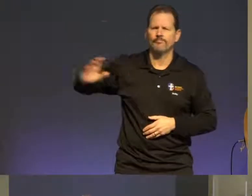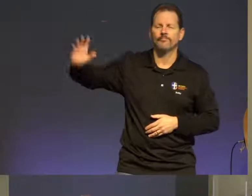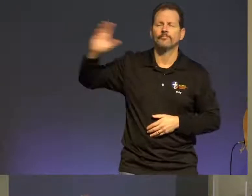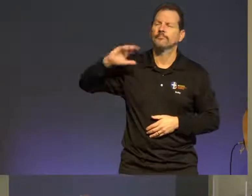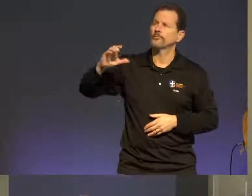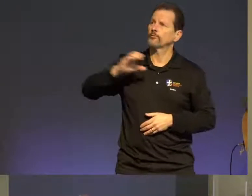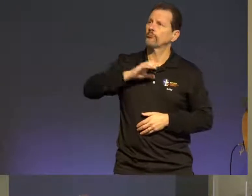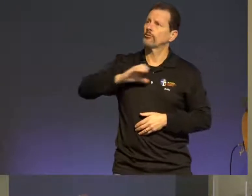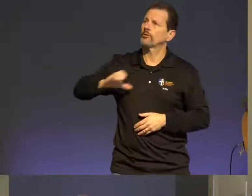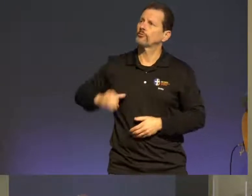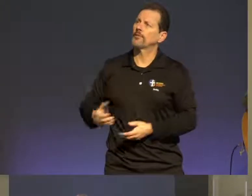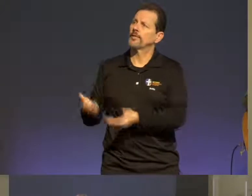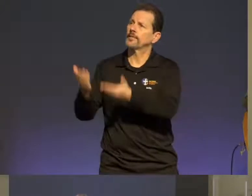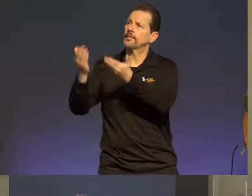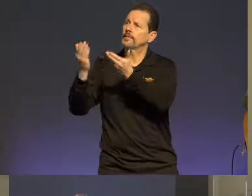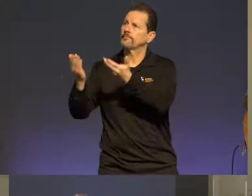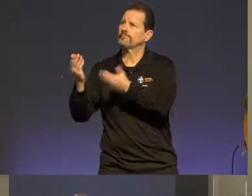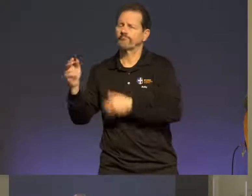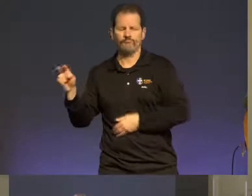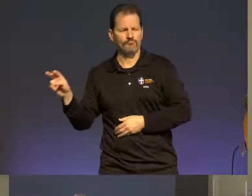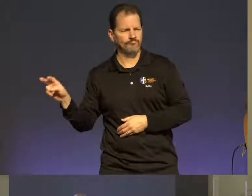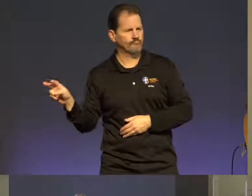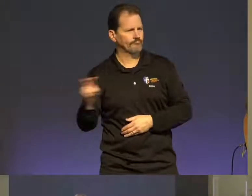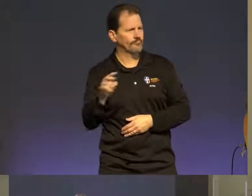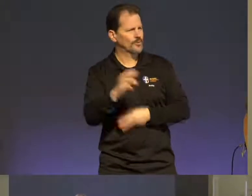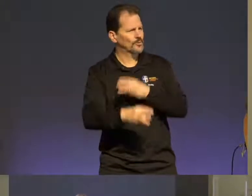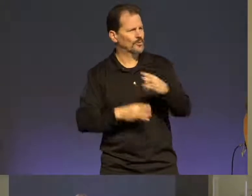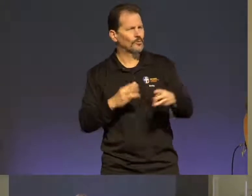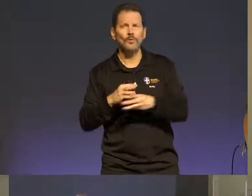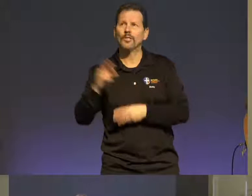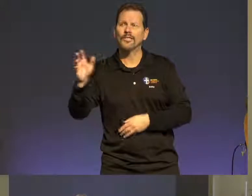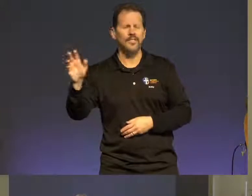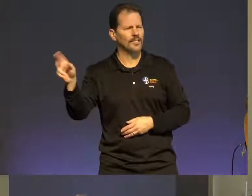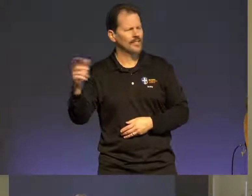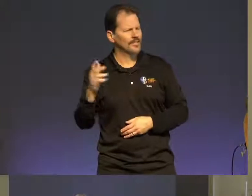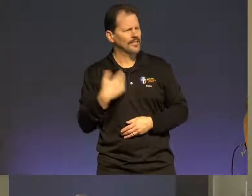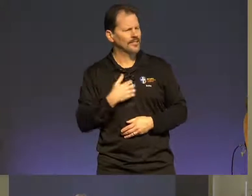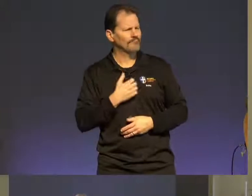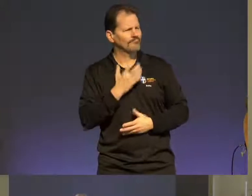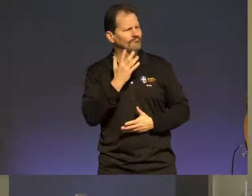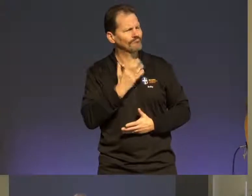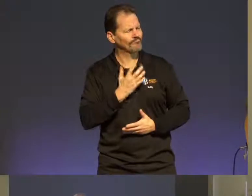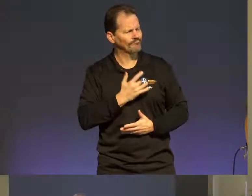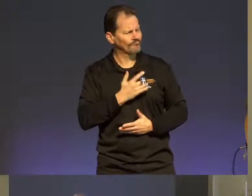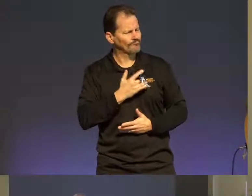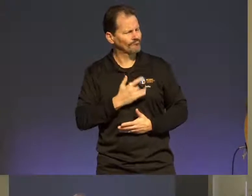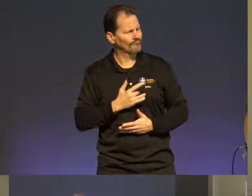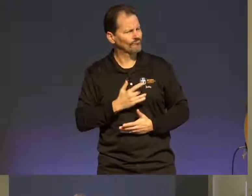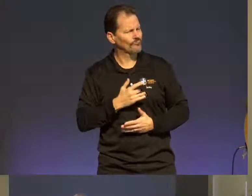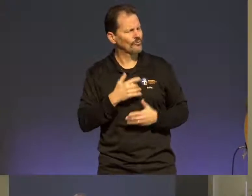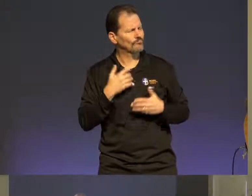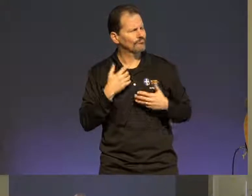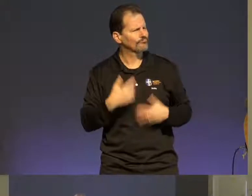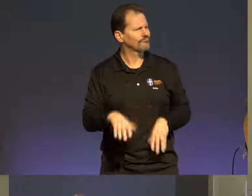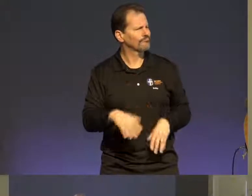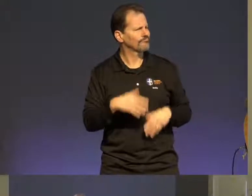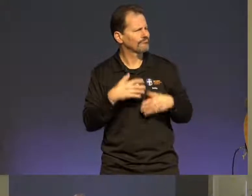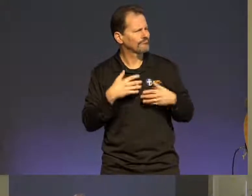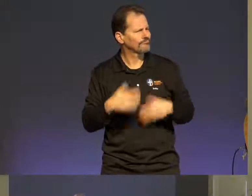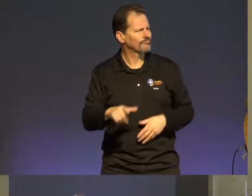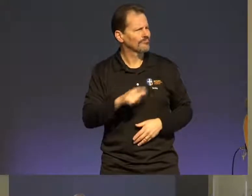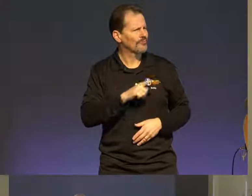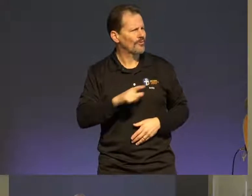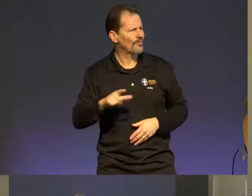Man of sorrows, Lamb of God, by his